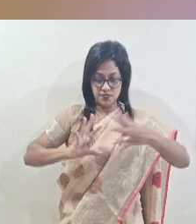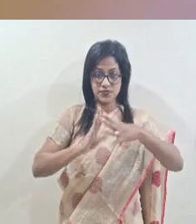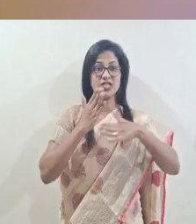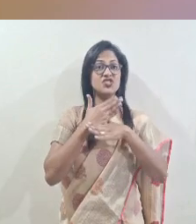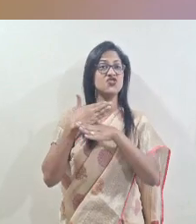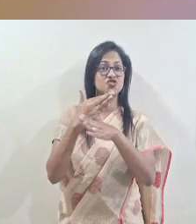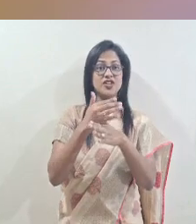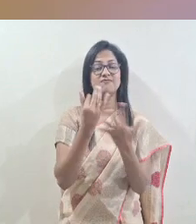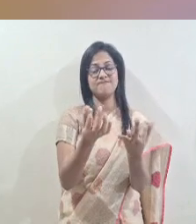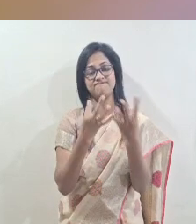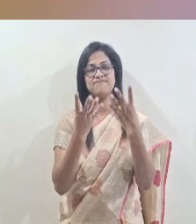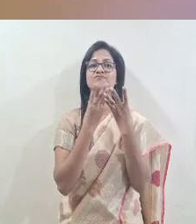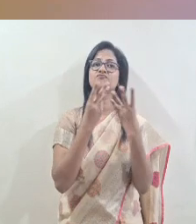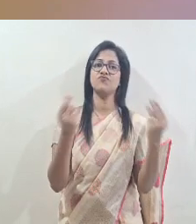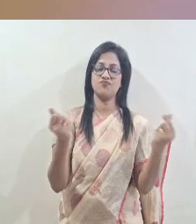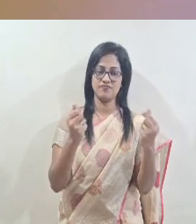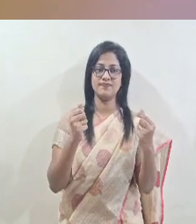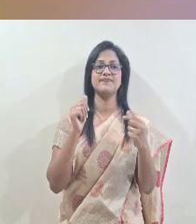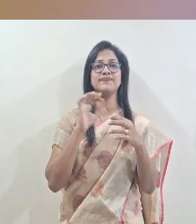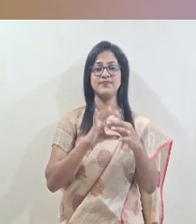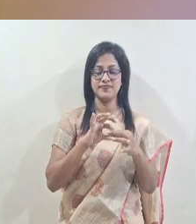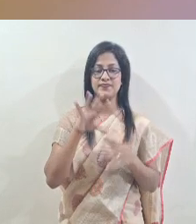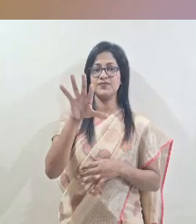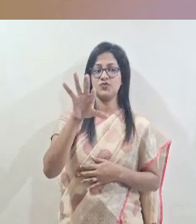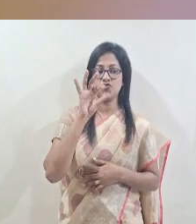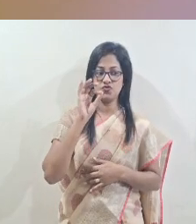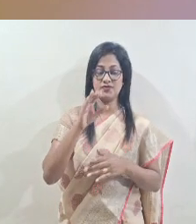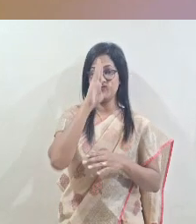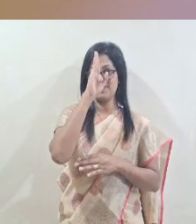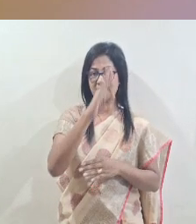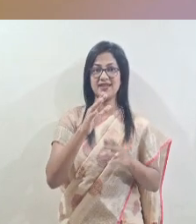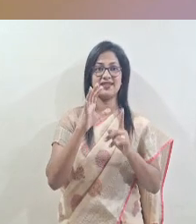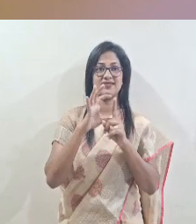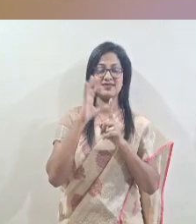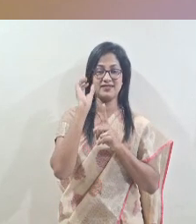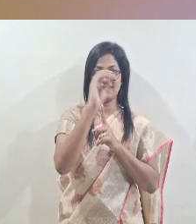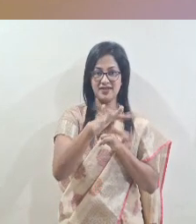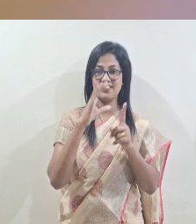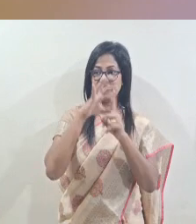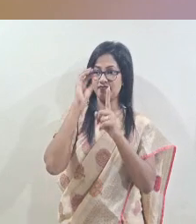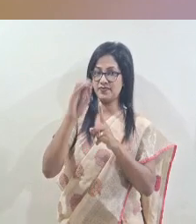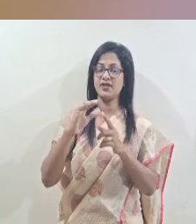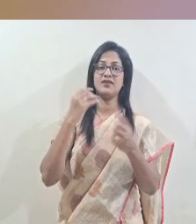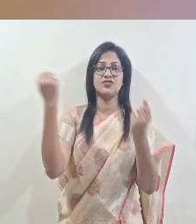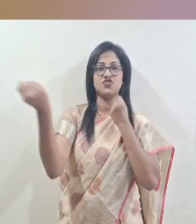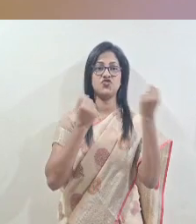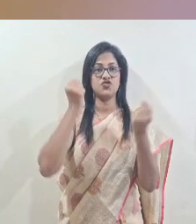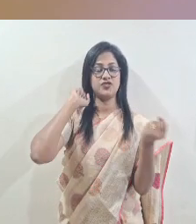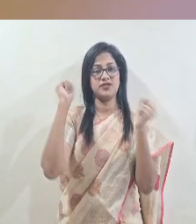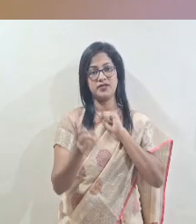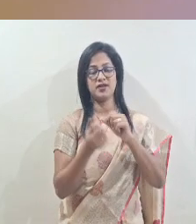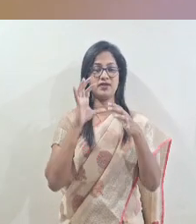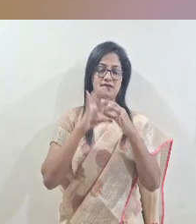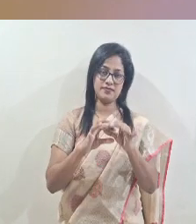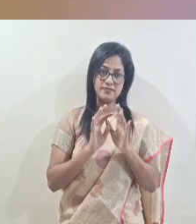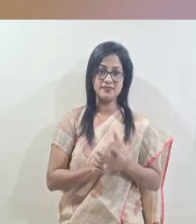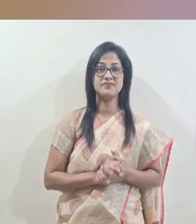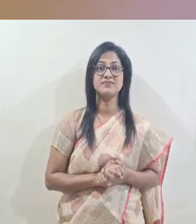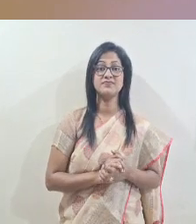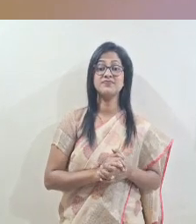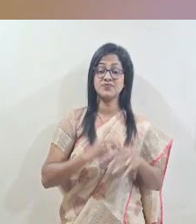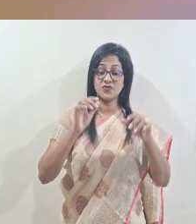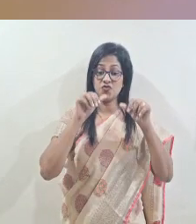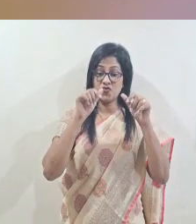is an efficient solution to choose over direct delivery by truck. So the conclusion is the